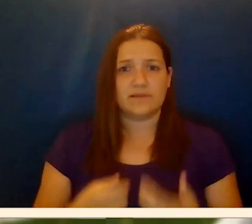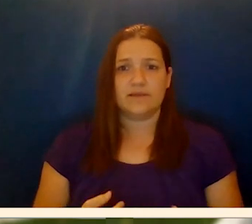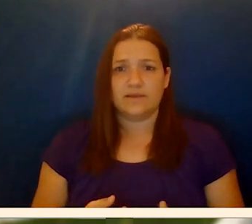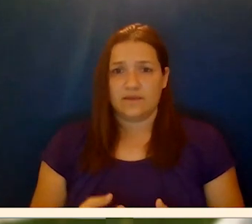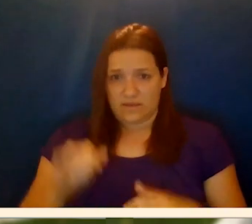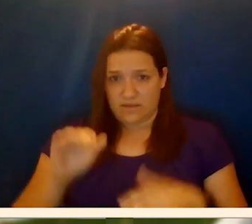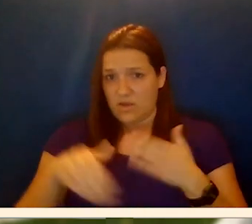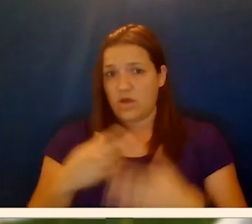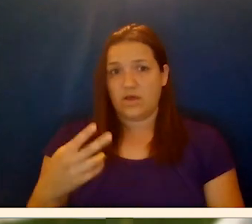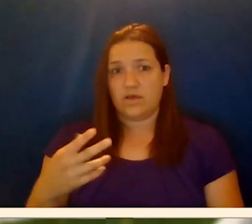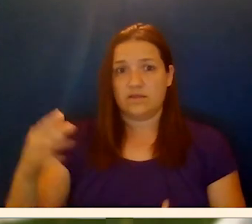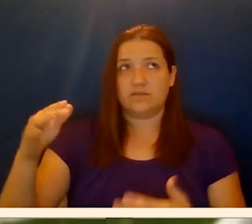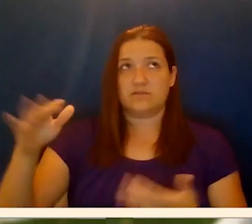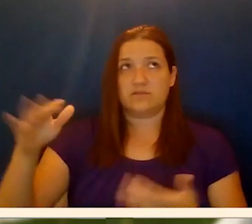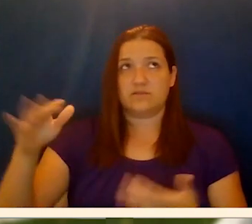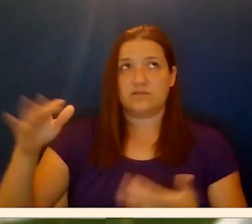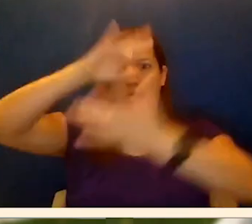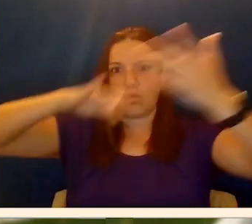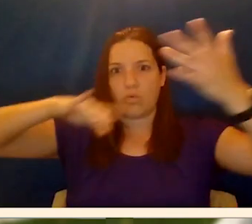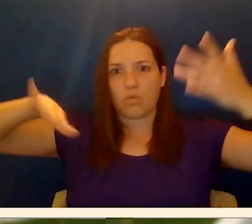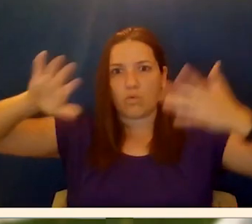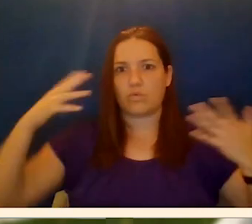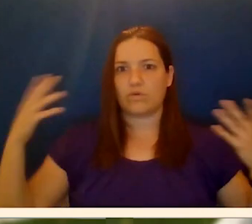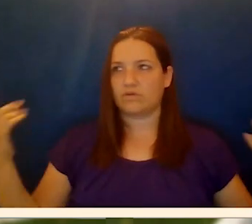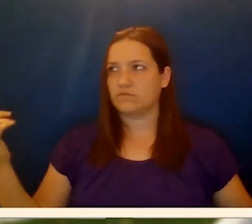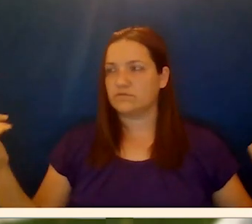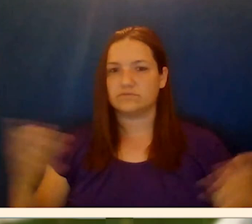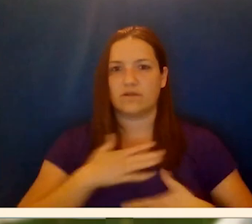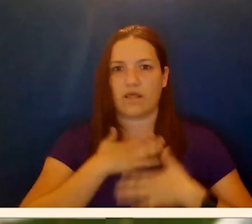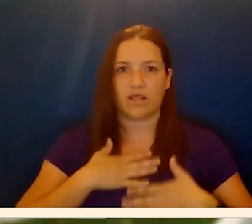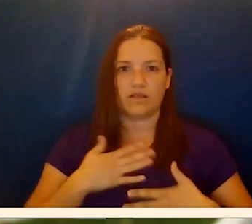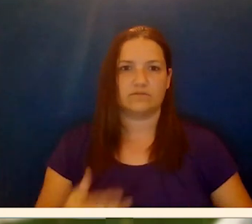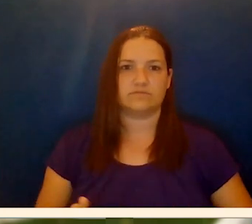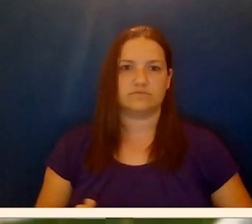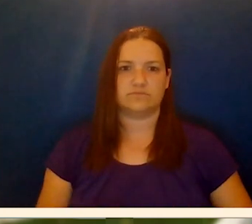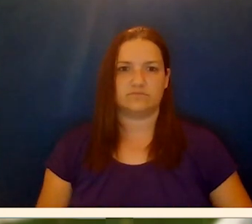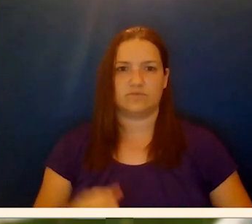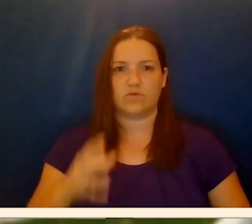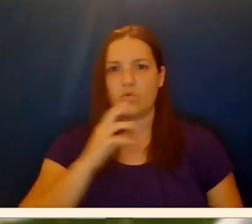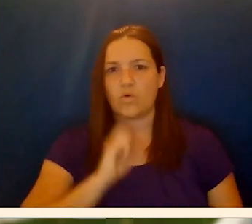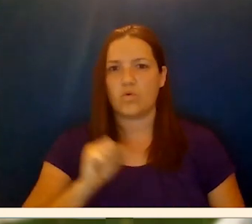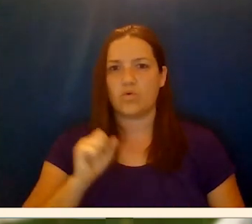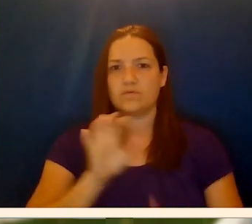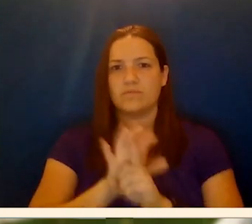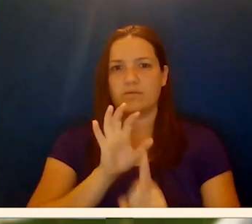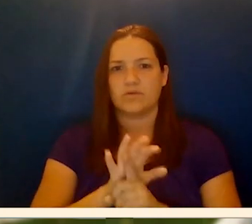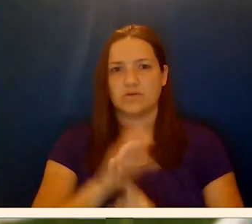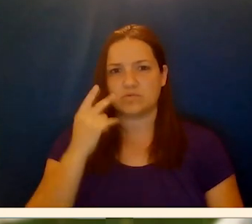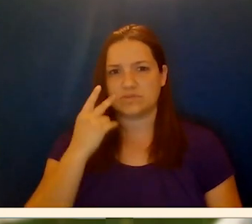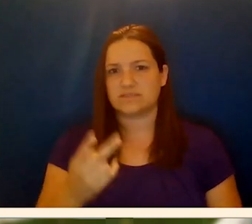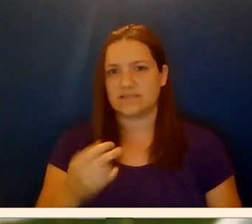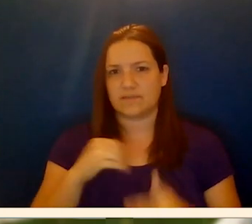more respiratory distress. Maybe in an older population, we're seeing them come in, but they're generally just staying a